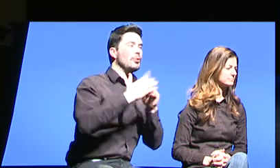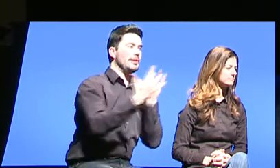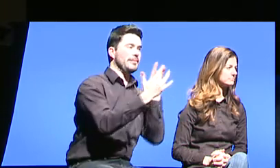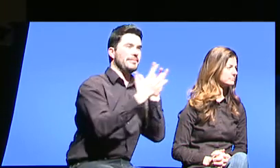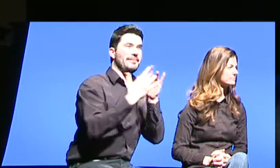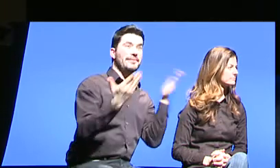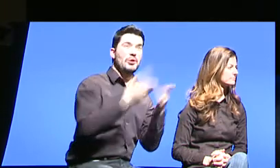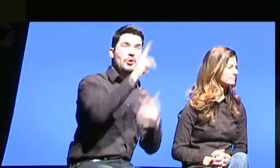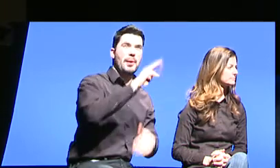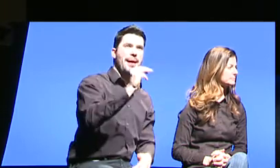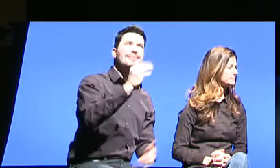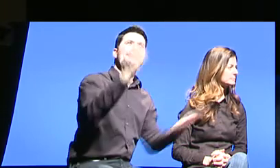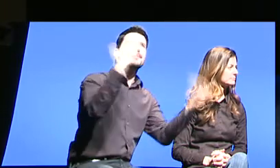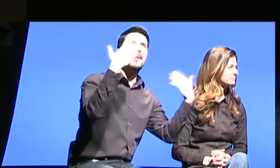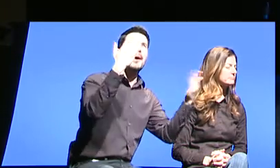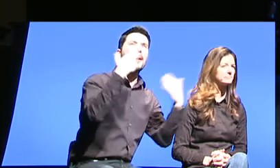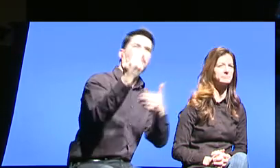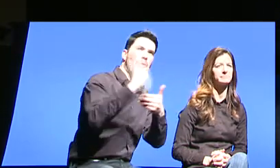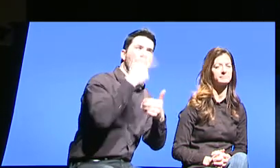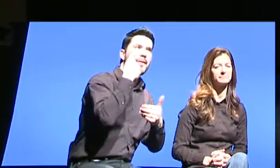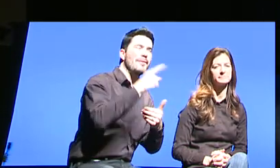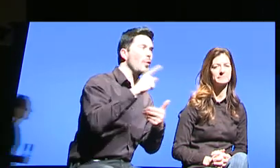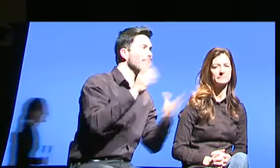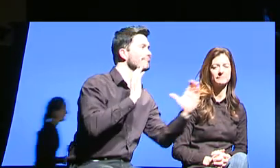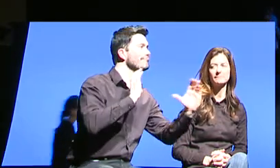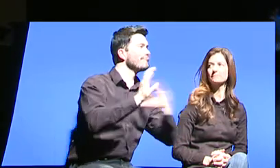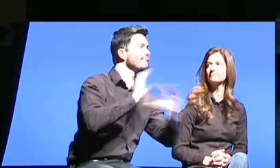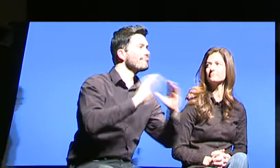conversation. Come on out.